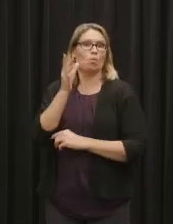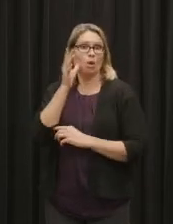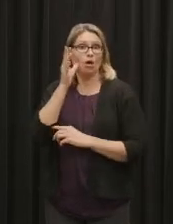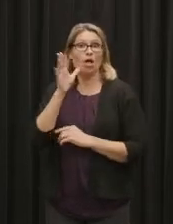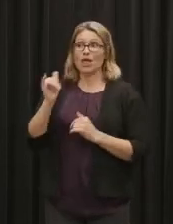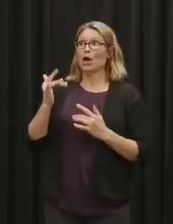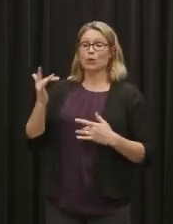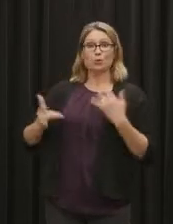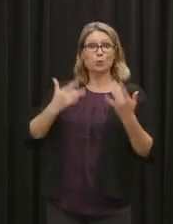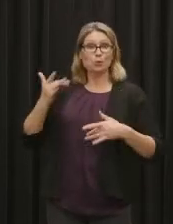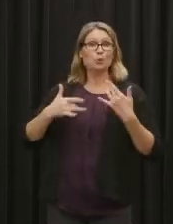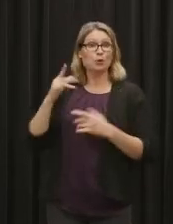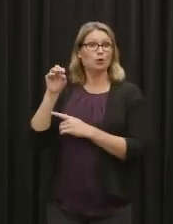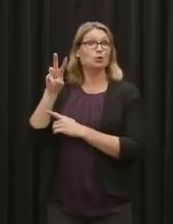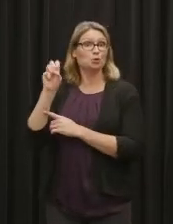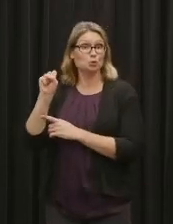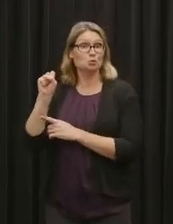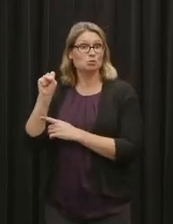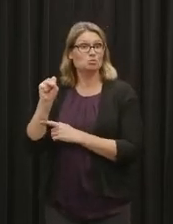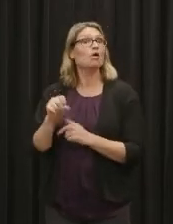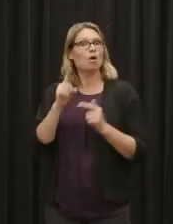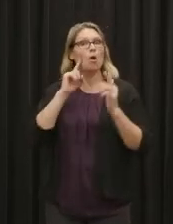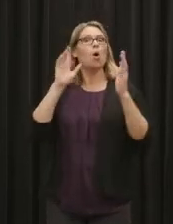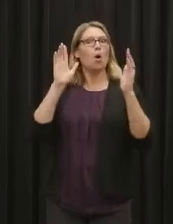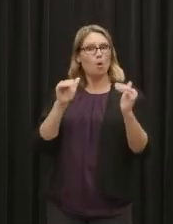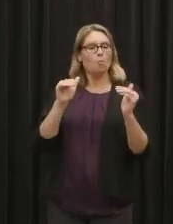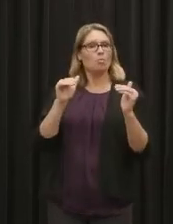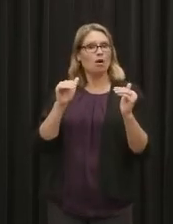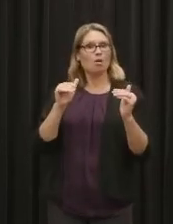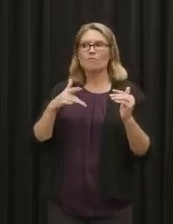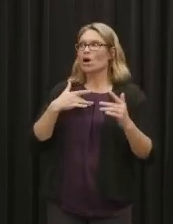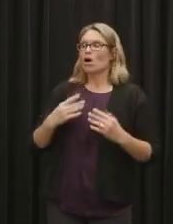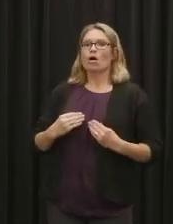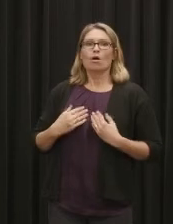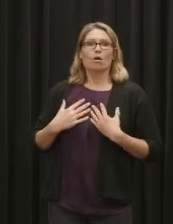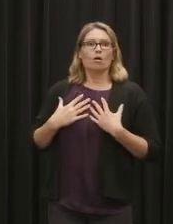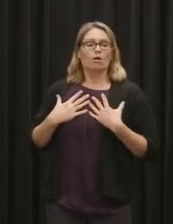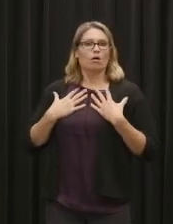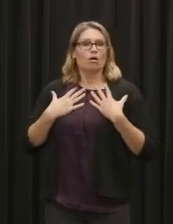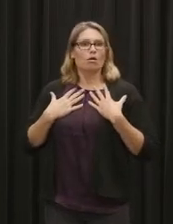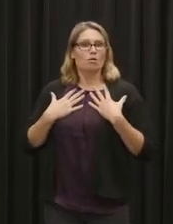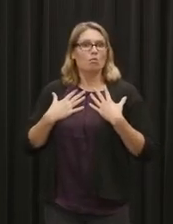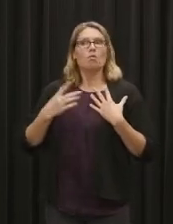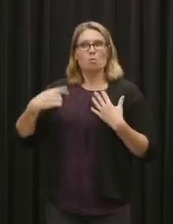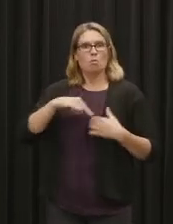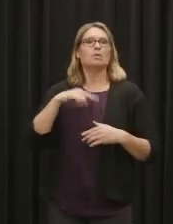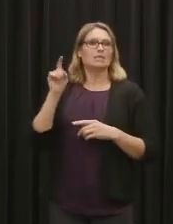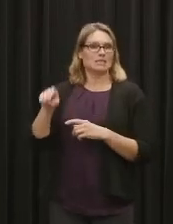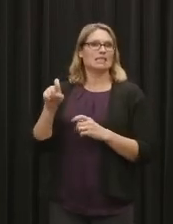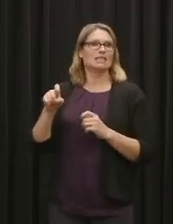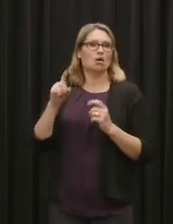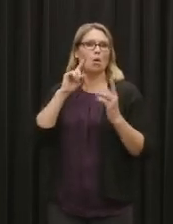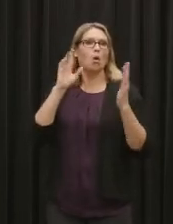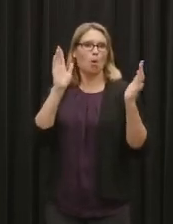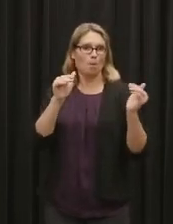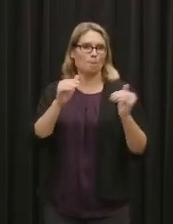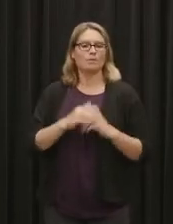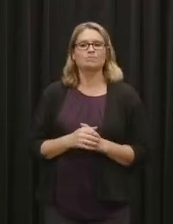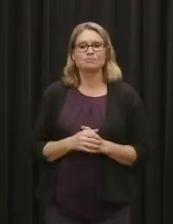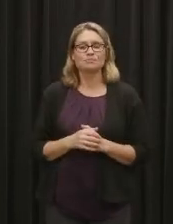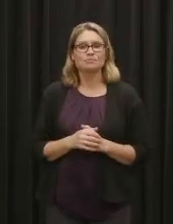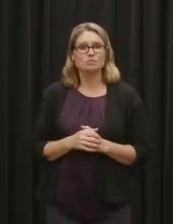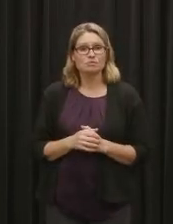exciting development that we give hope to everyone at a time when we could all use some hope. It